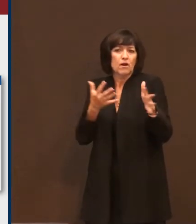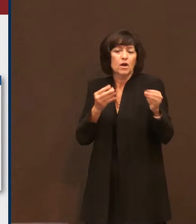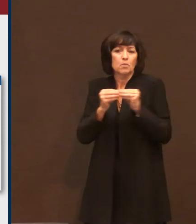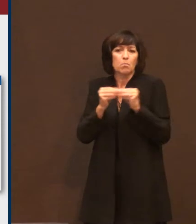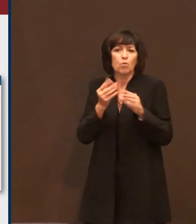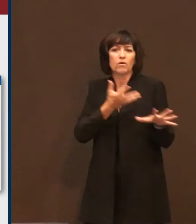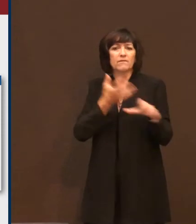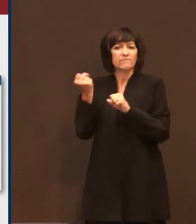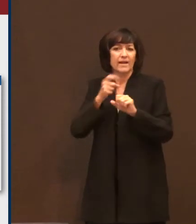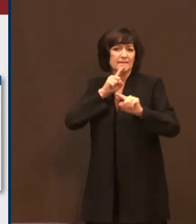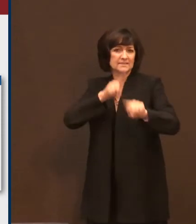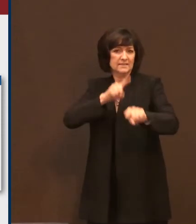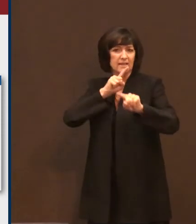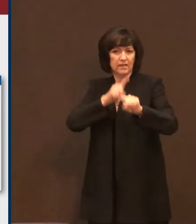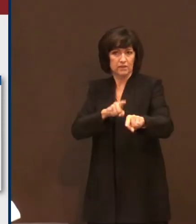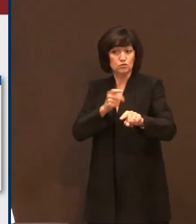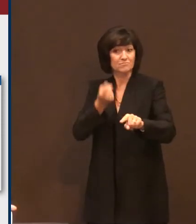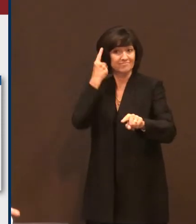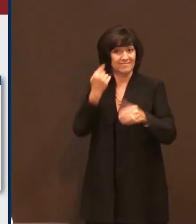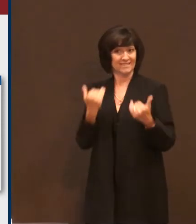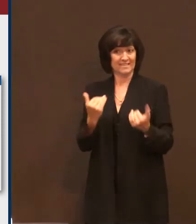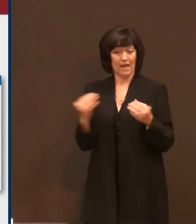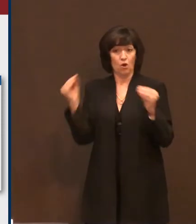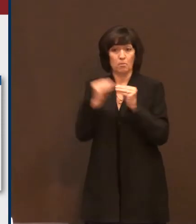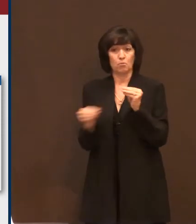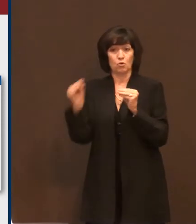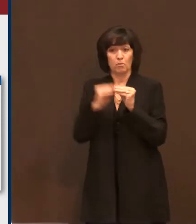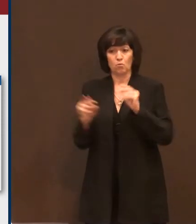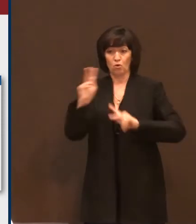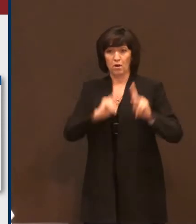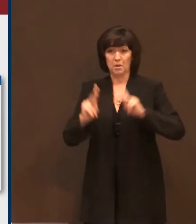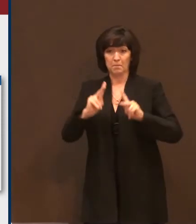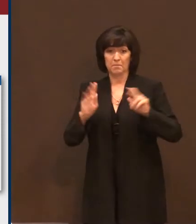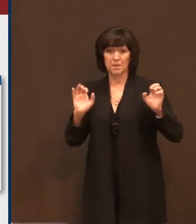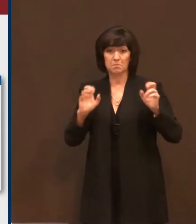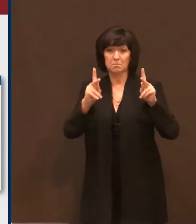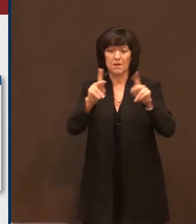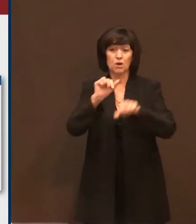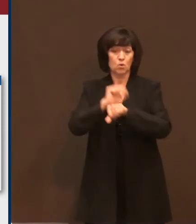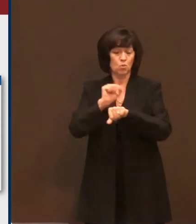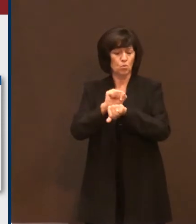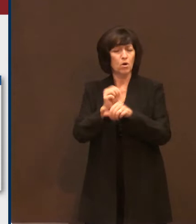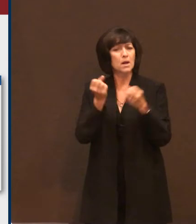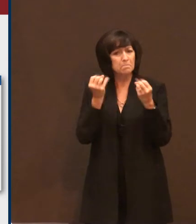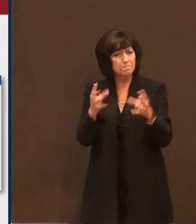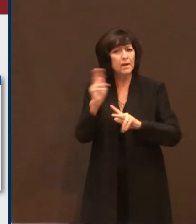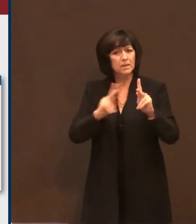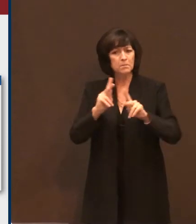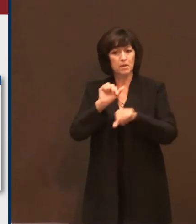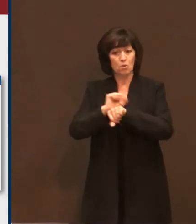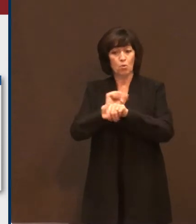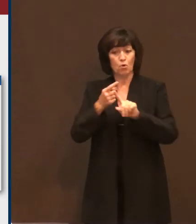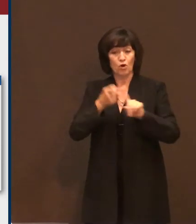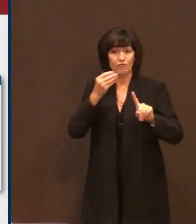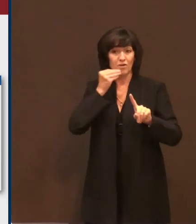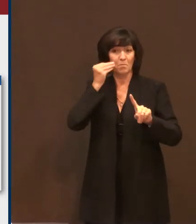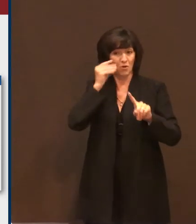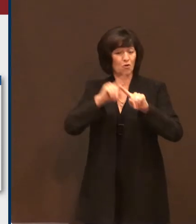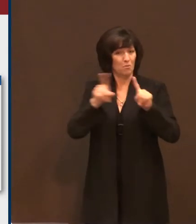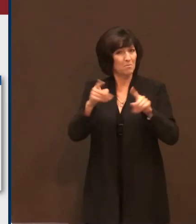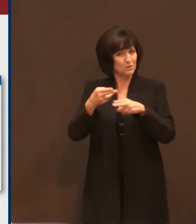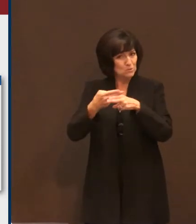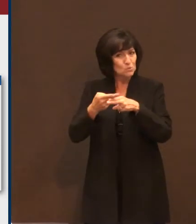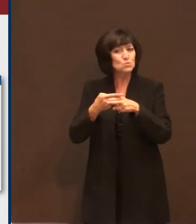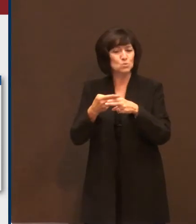important as people are reoccupying the workplace. A lot of people have been working from home, which we know is safe, but sooner or later people are going to have to get back to their normal environment